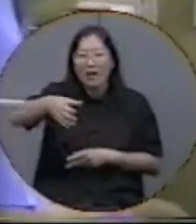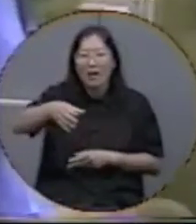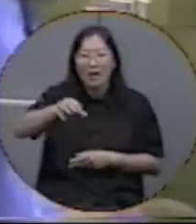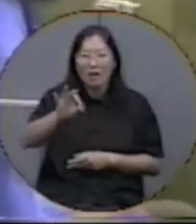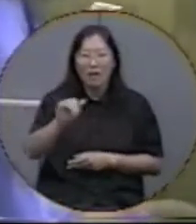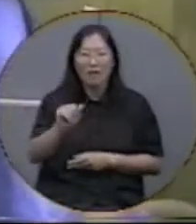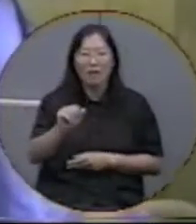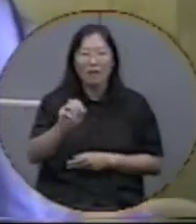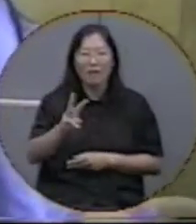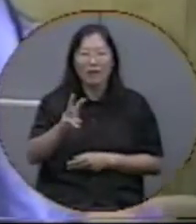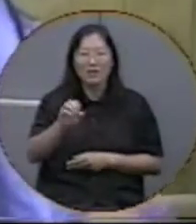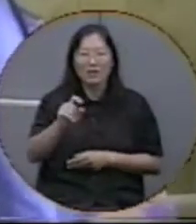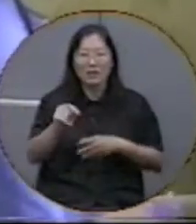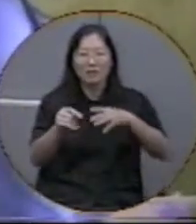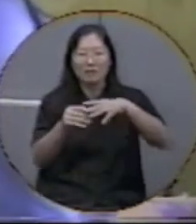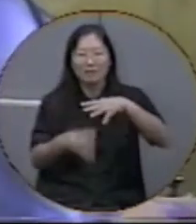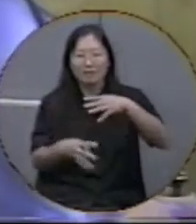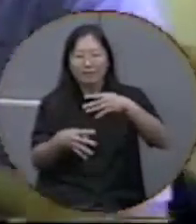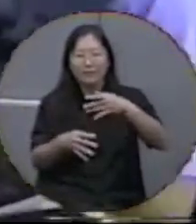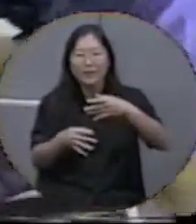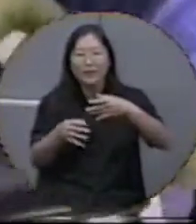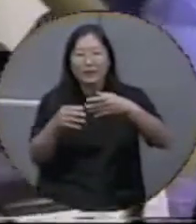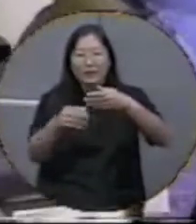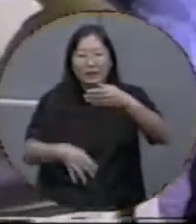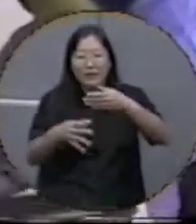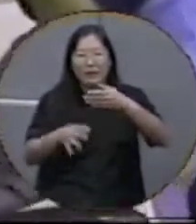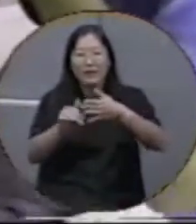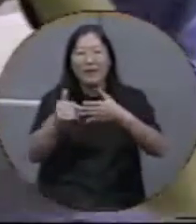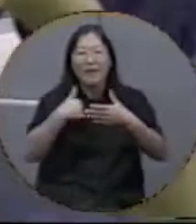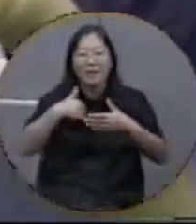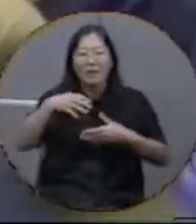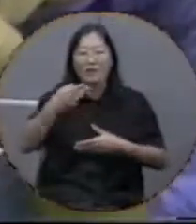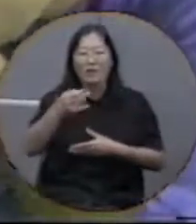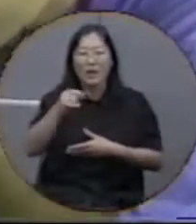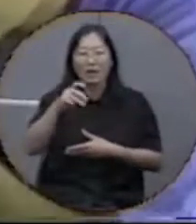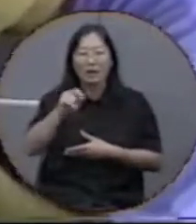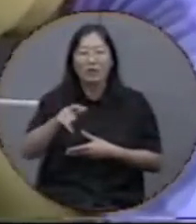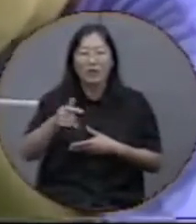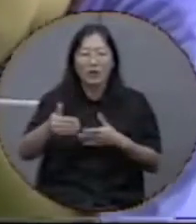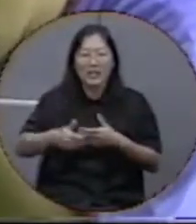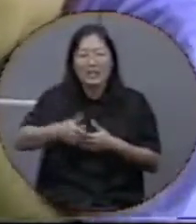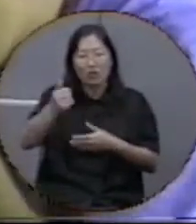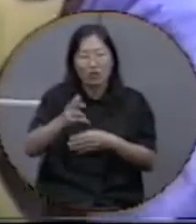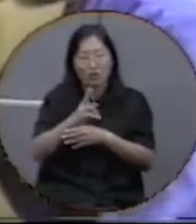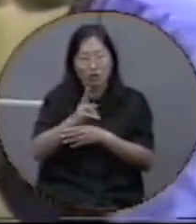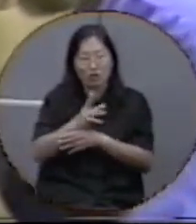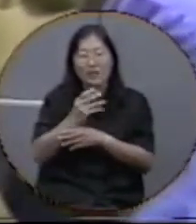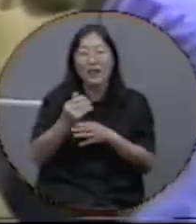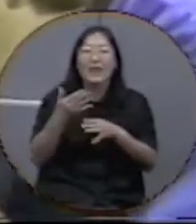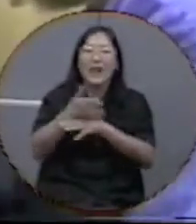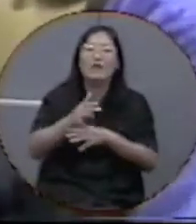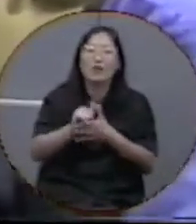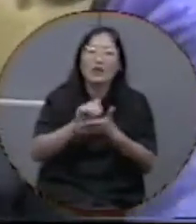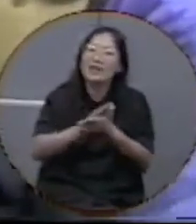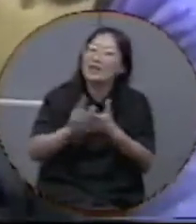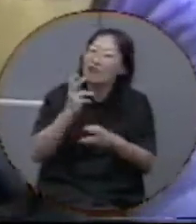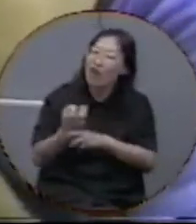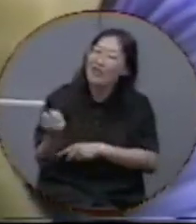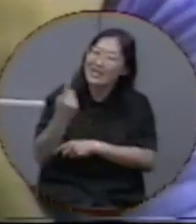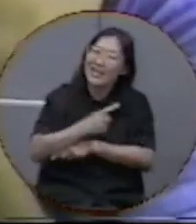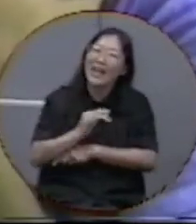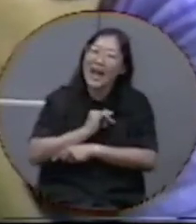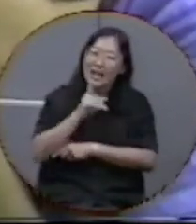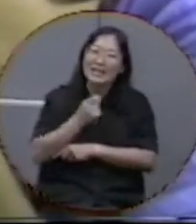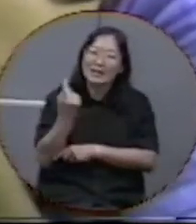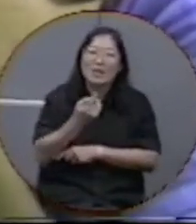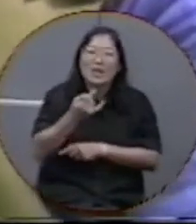can use that have those handle devices that are a lot easier. And then after a nice hard day, I